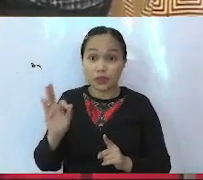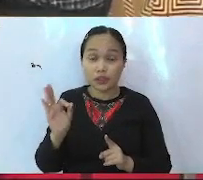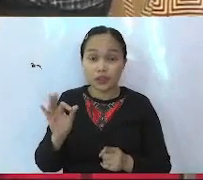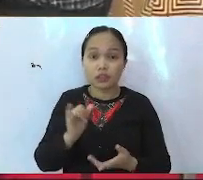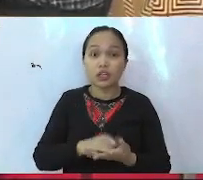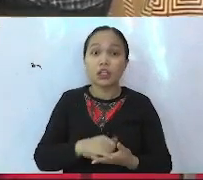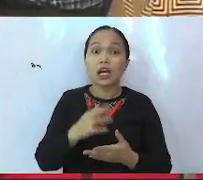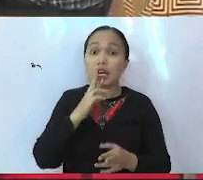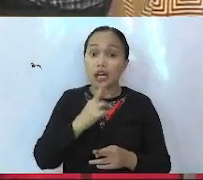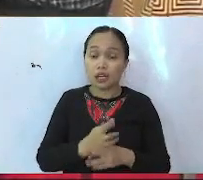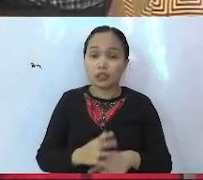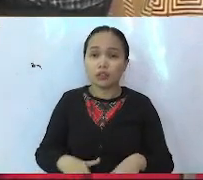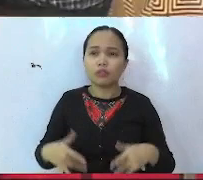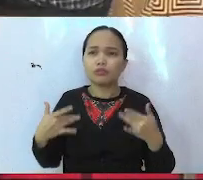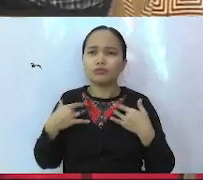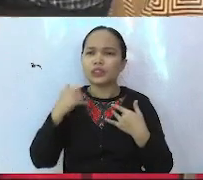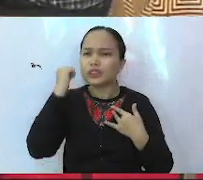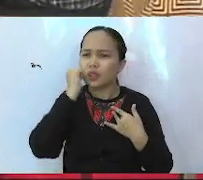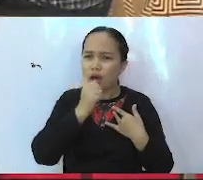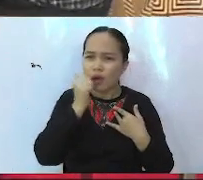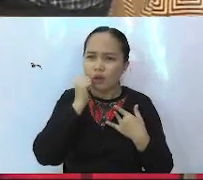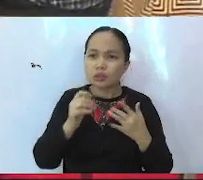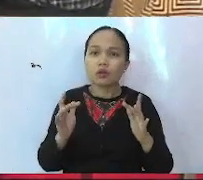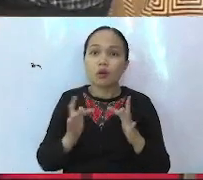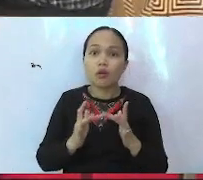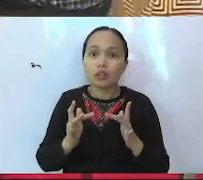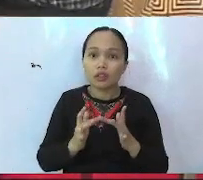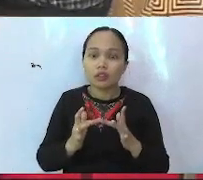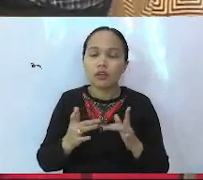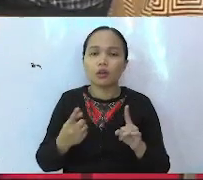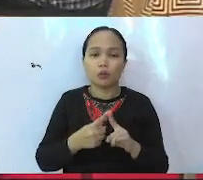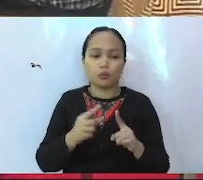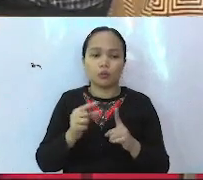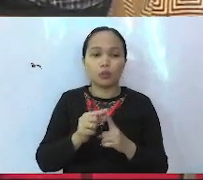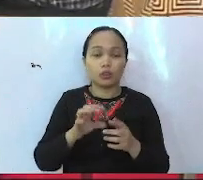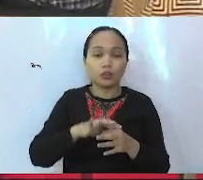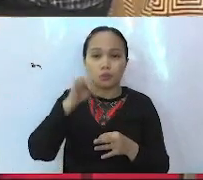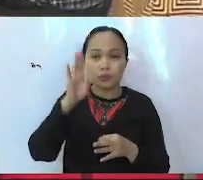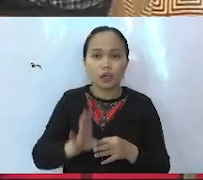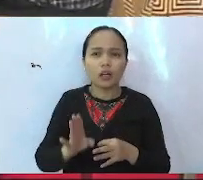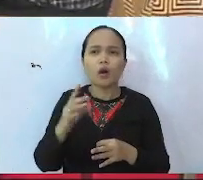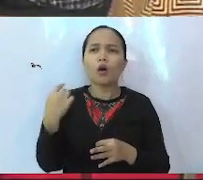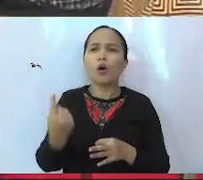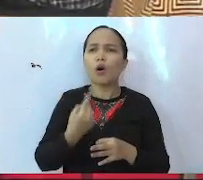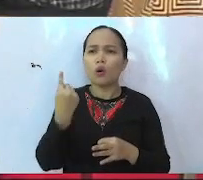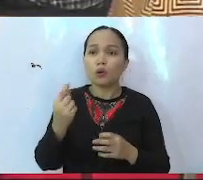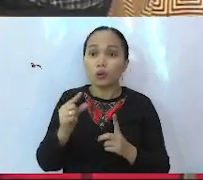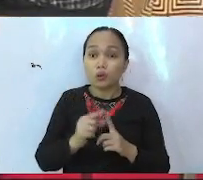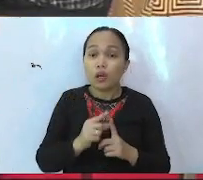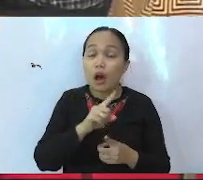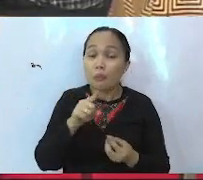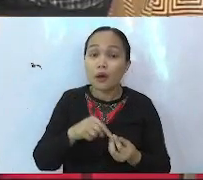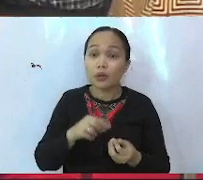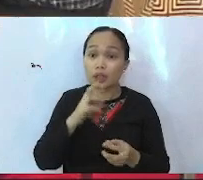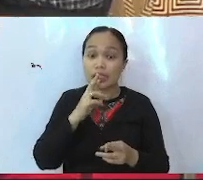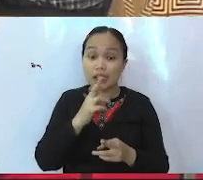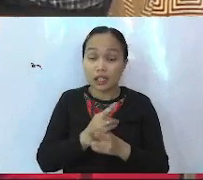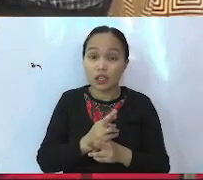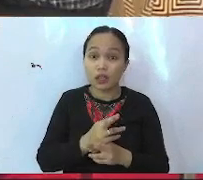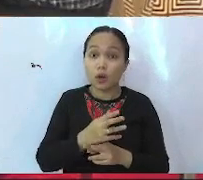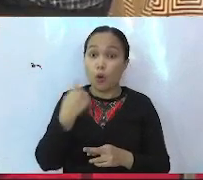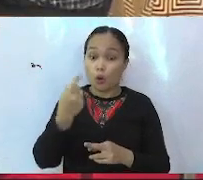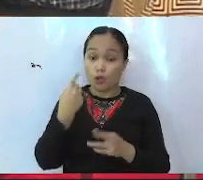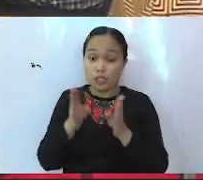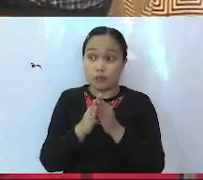reality of life is always connected. Amen. With the word of God, because the only one that can talk about the reality, or the only book that